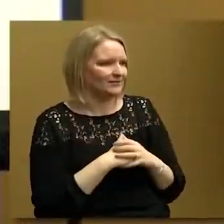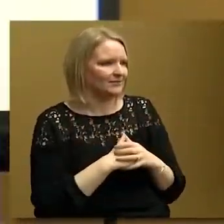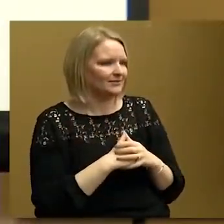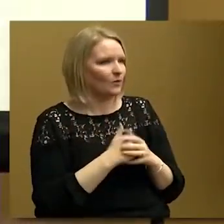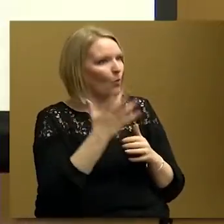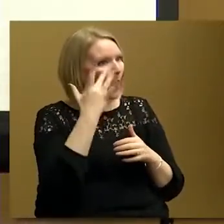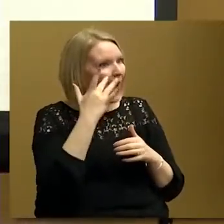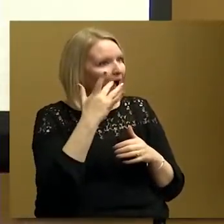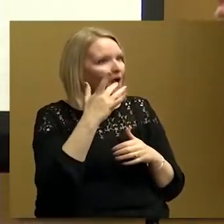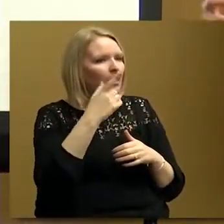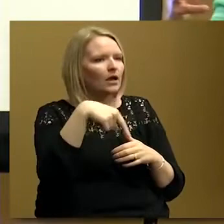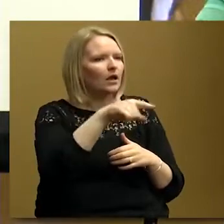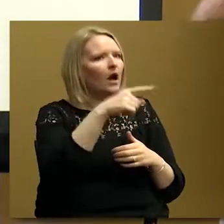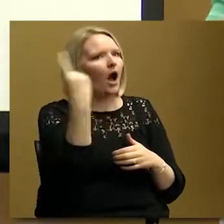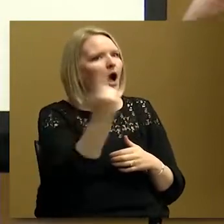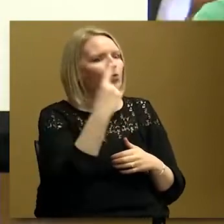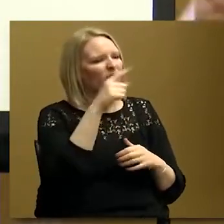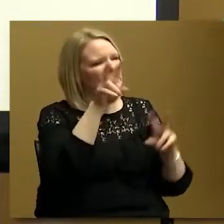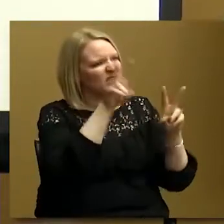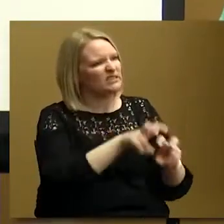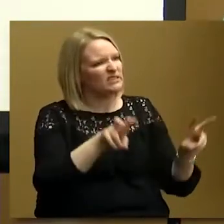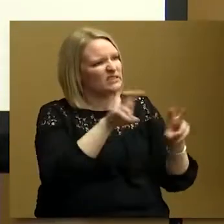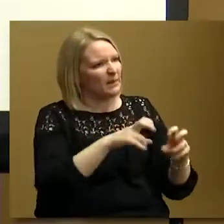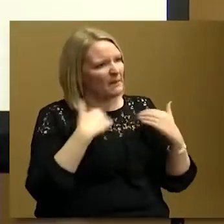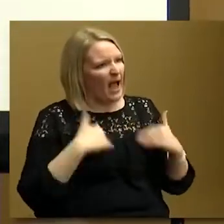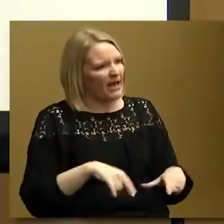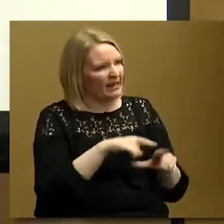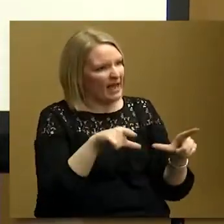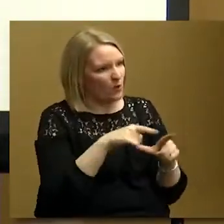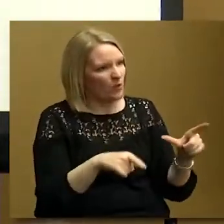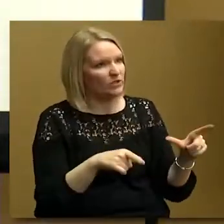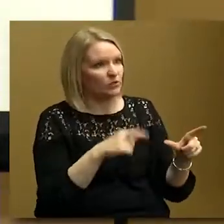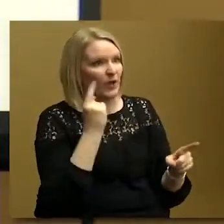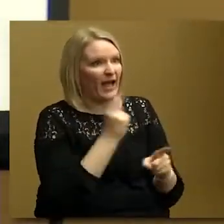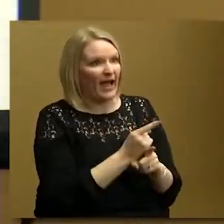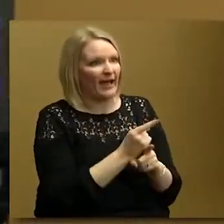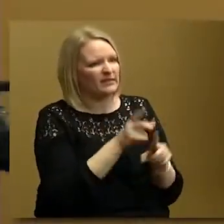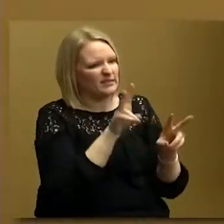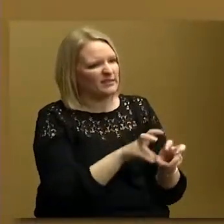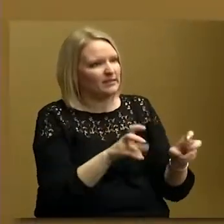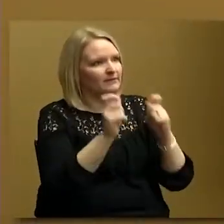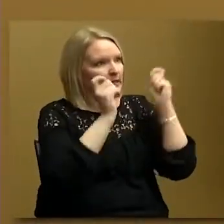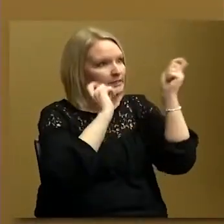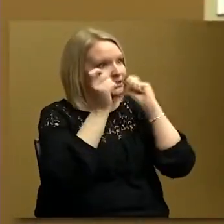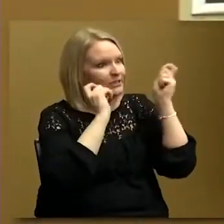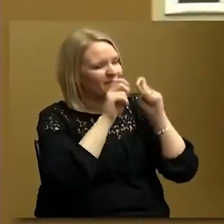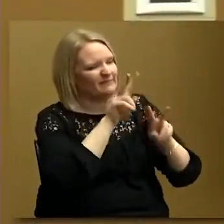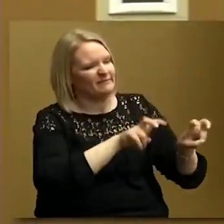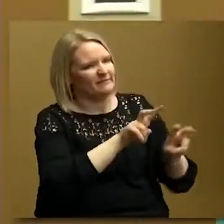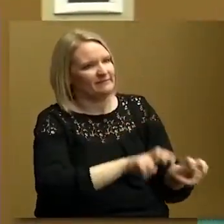because you guys always are looking at body language, right? Facial expression.